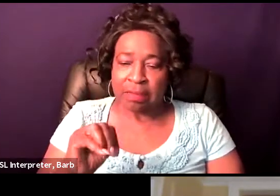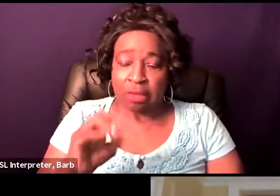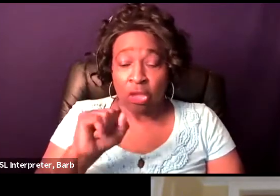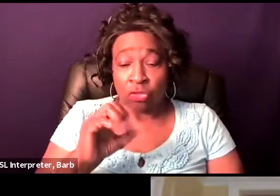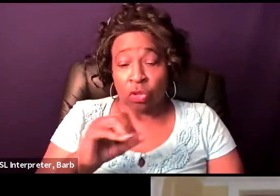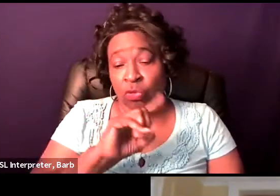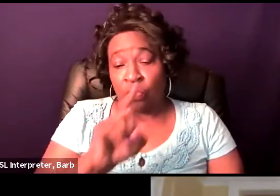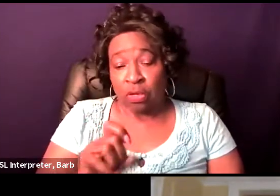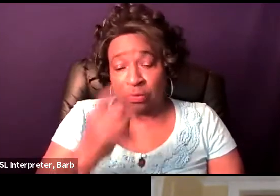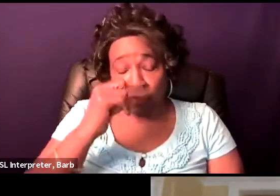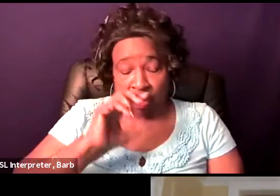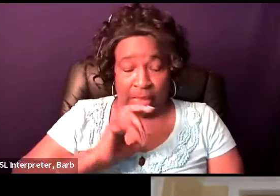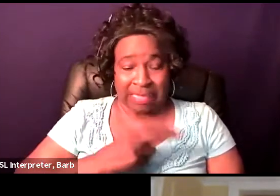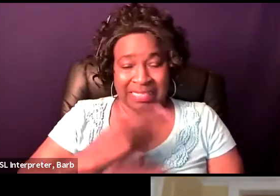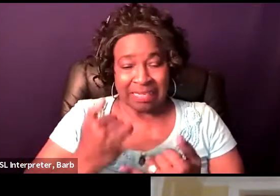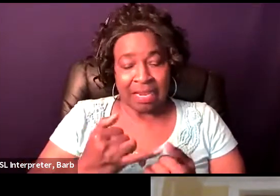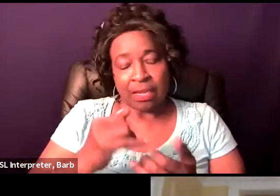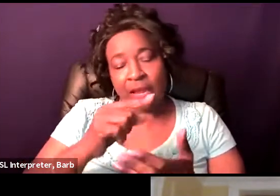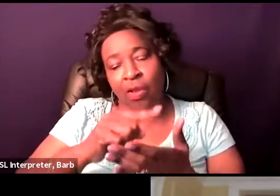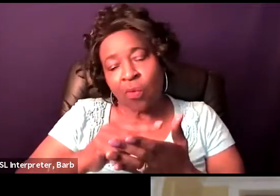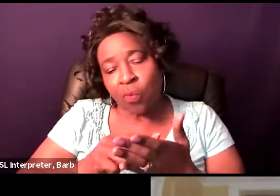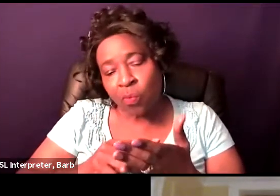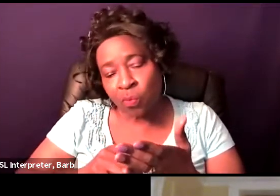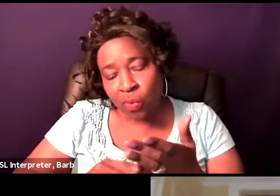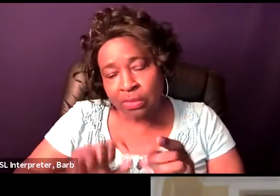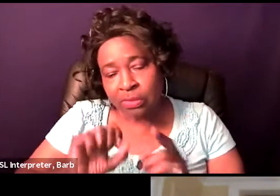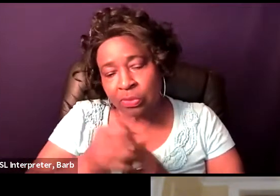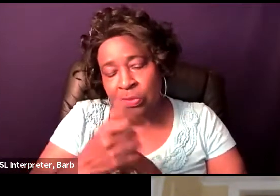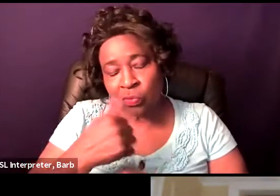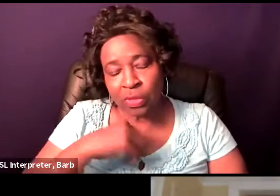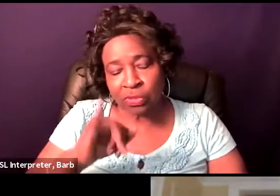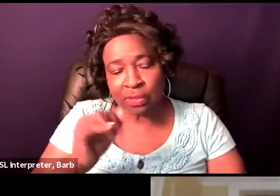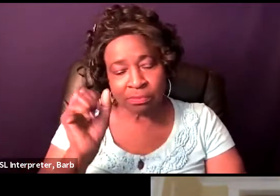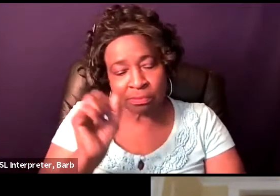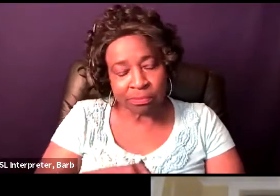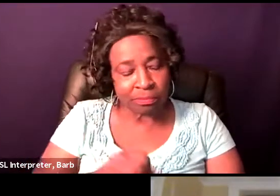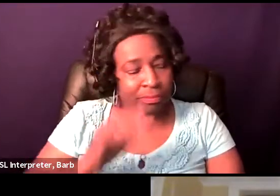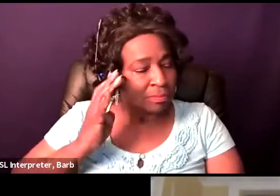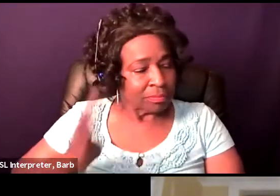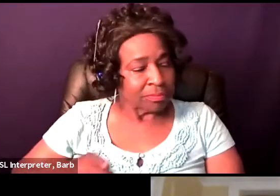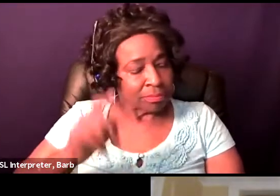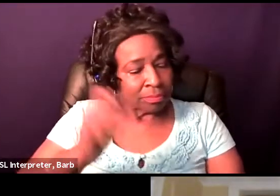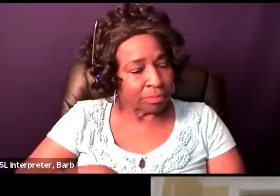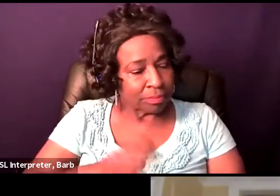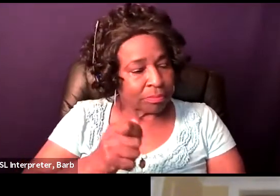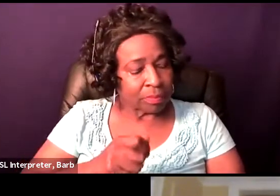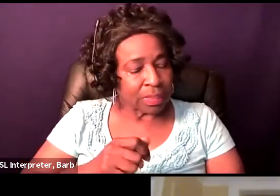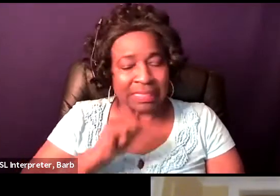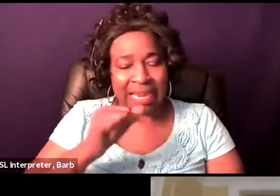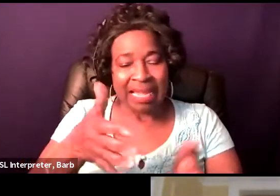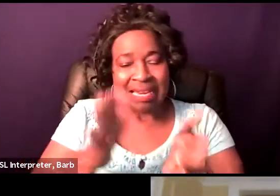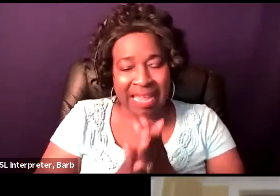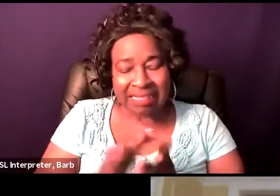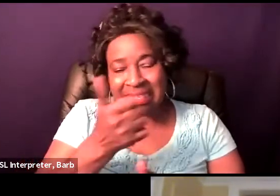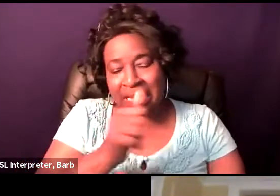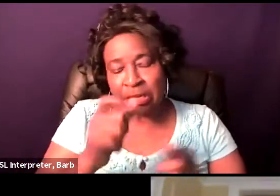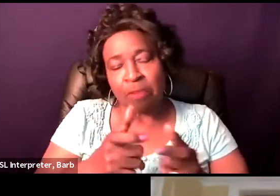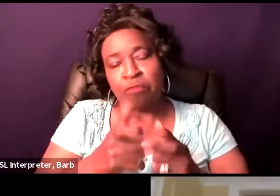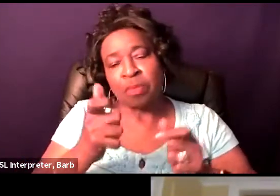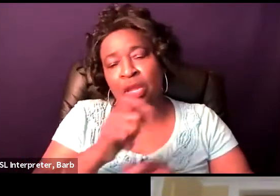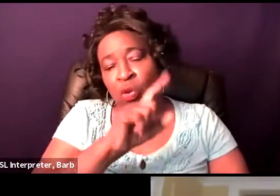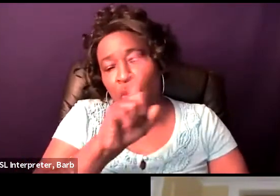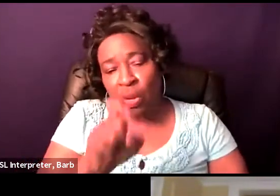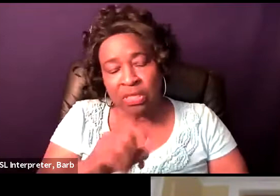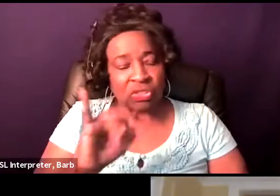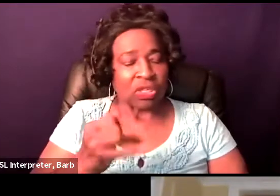today is, in what context are we just putting our heads down, clocking in and out, not asking any big questions, just